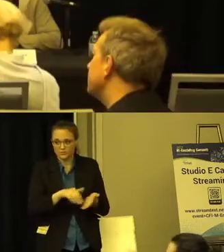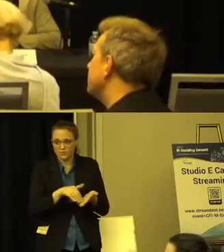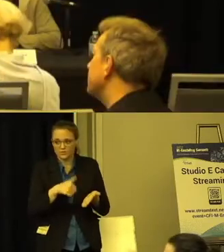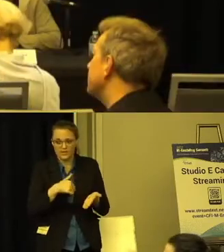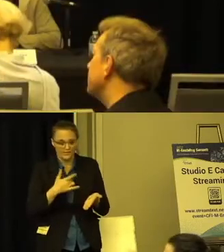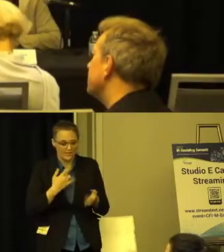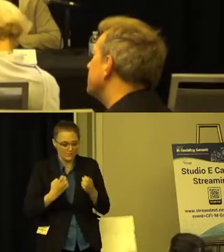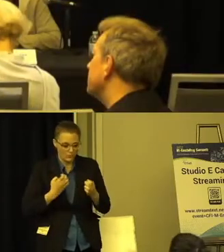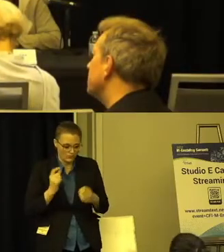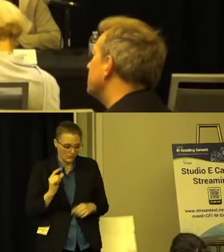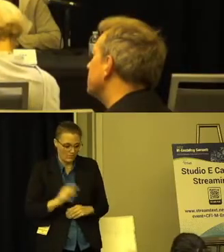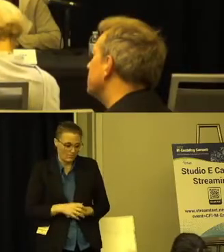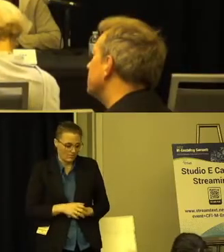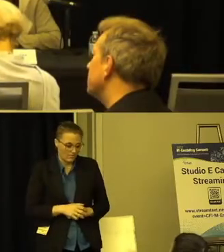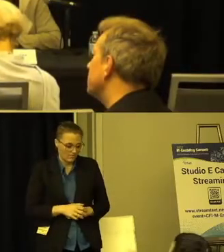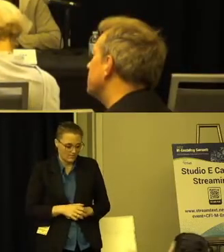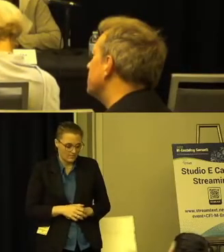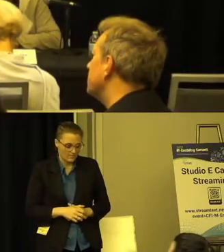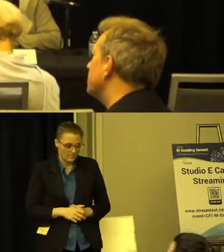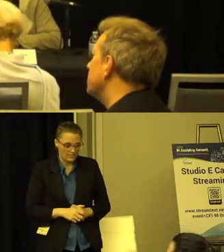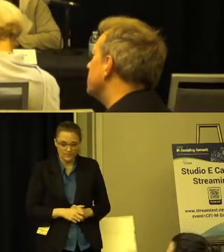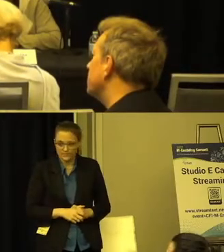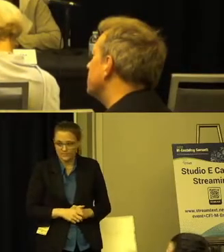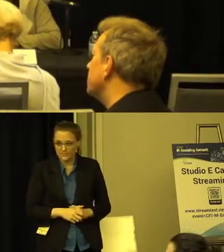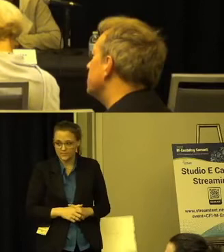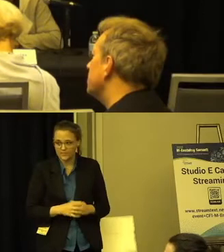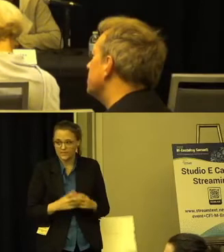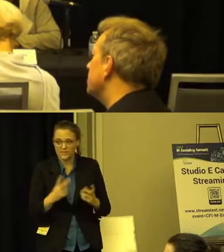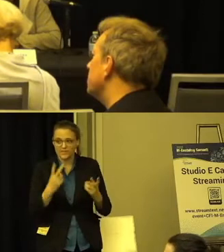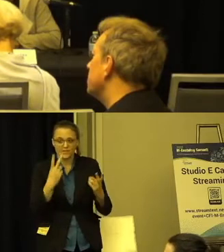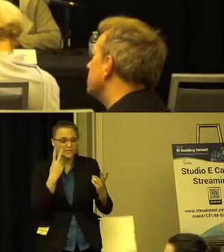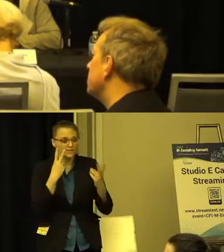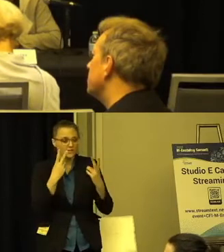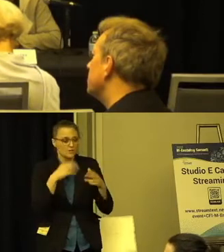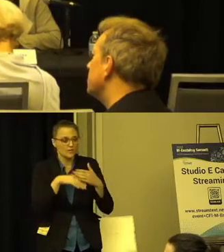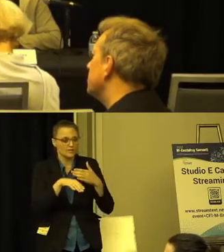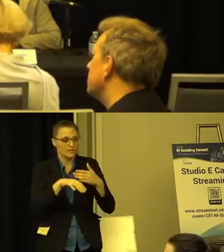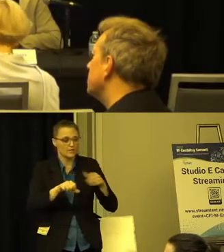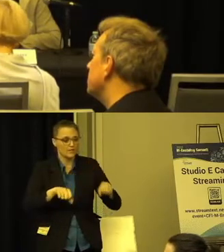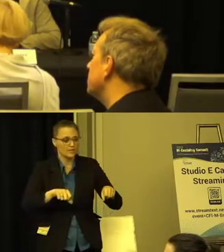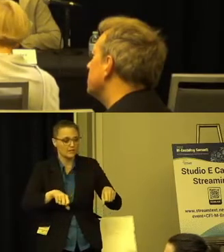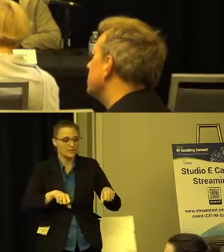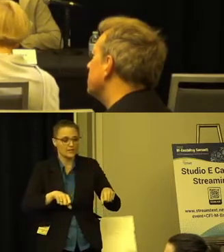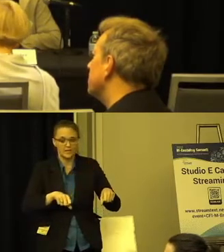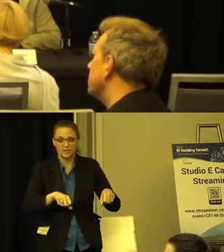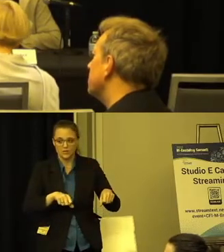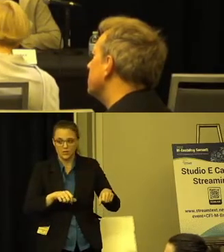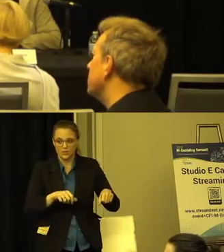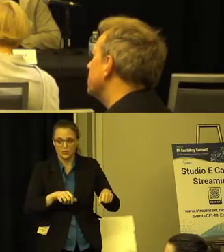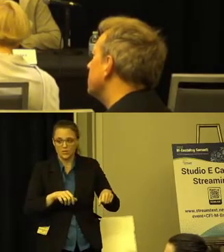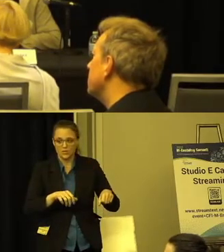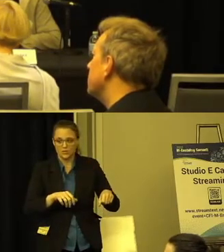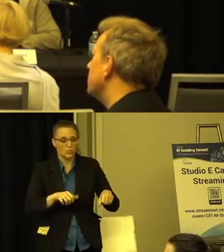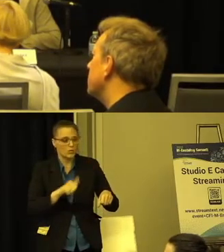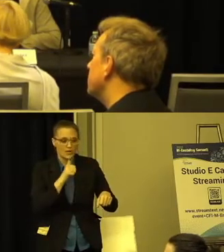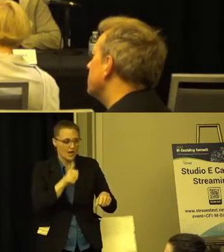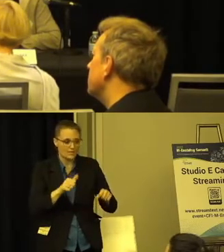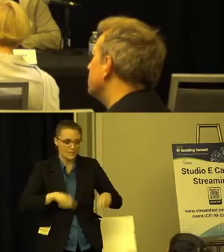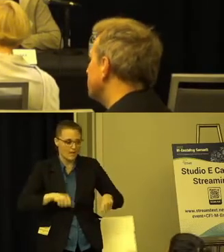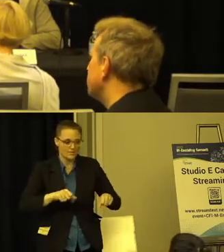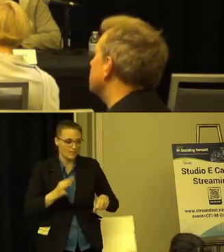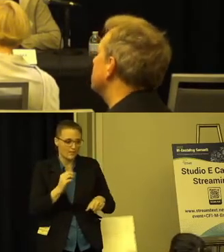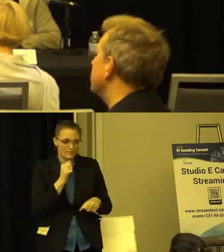little emotional. And additional accessibility would have been possible but for the work of Judy